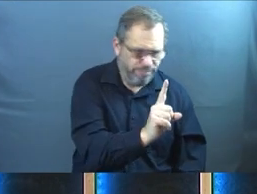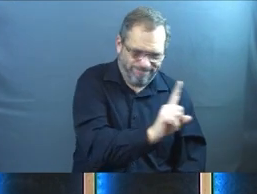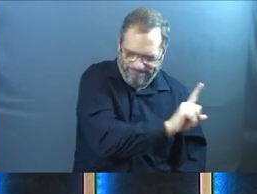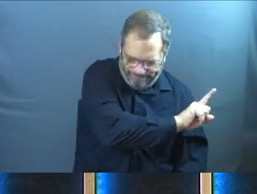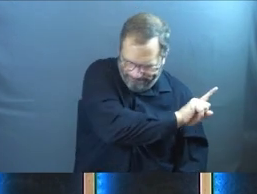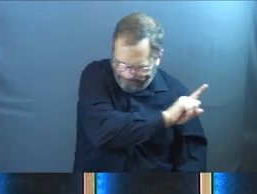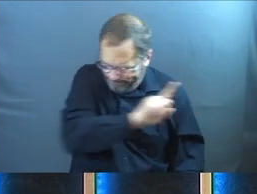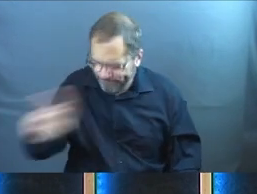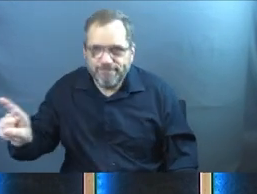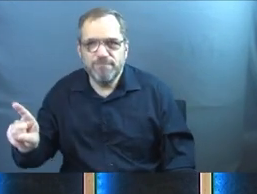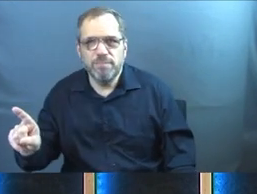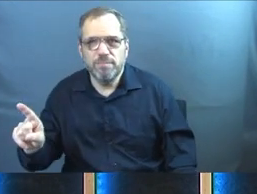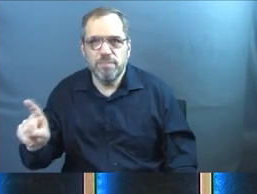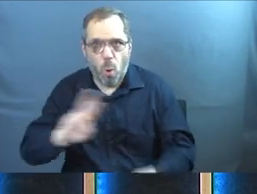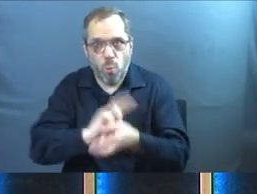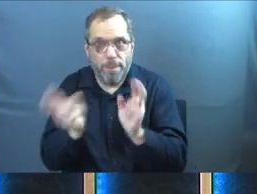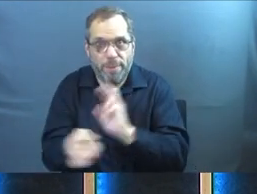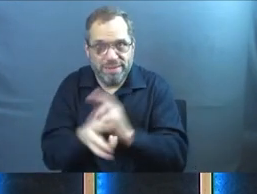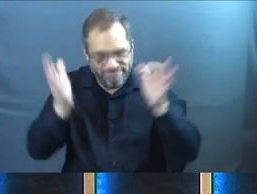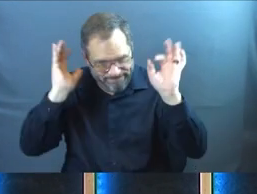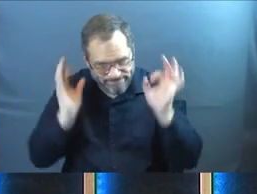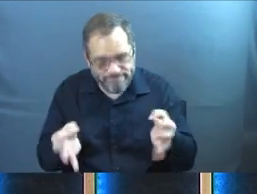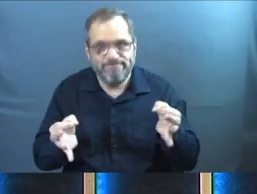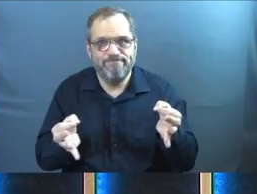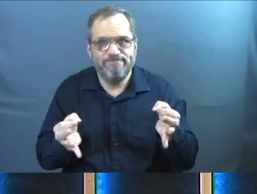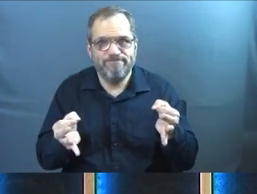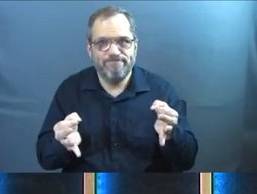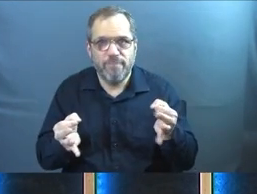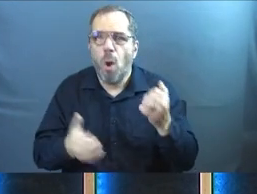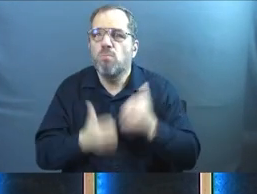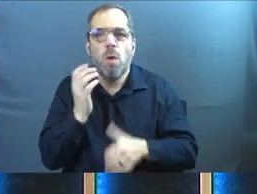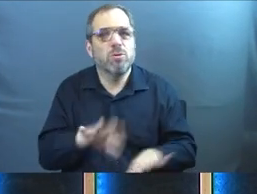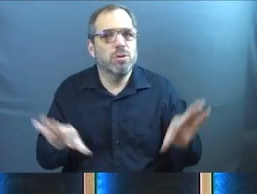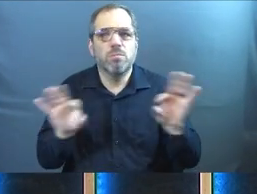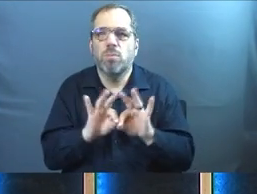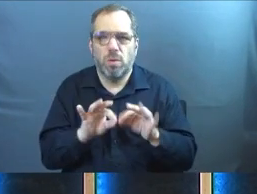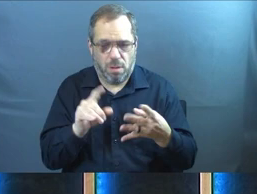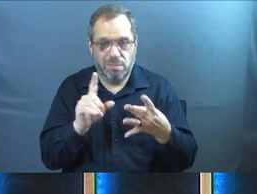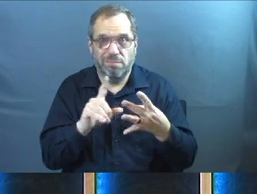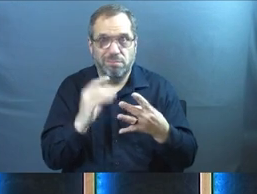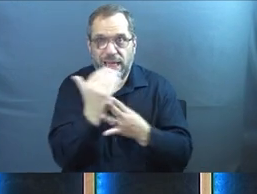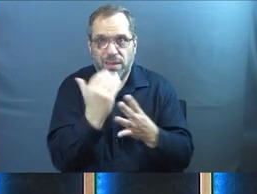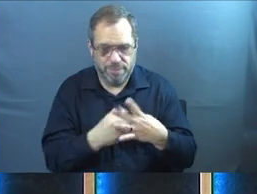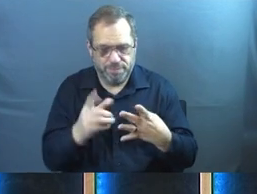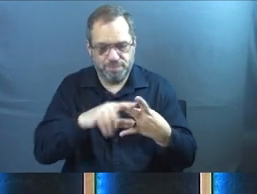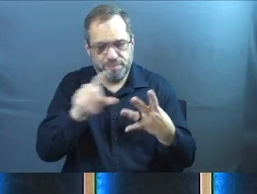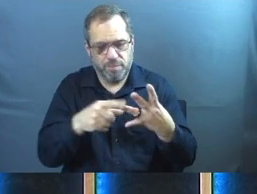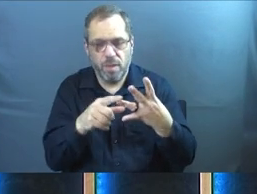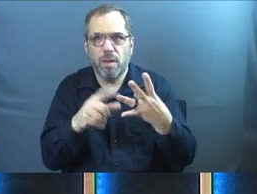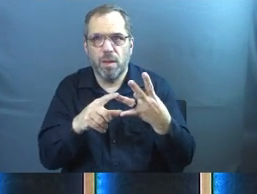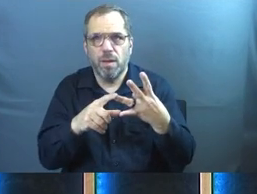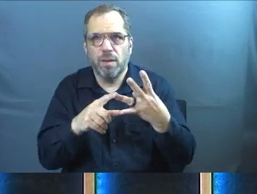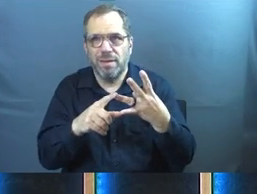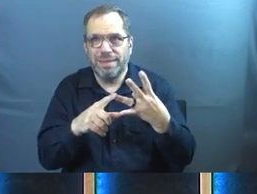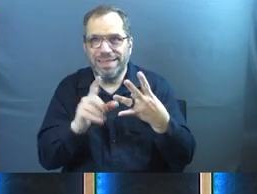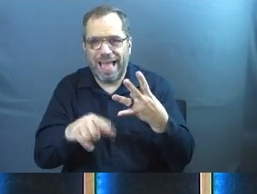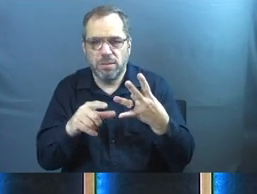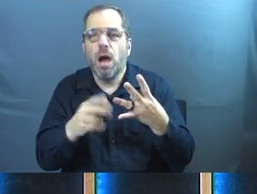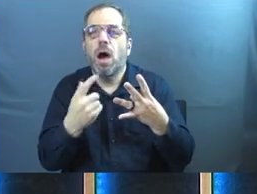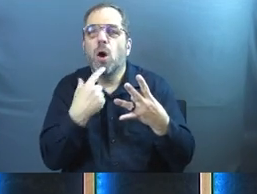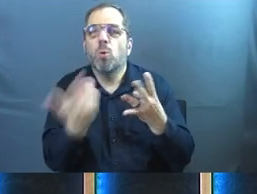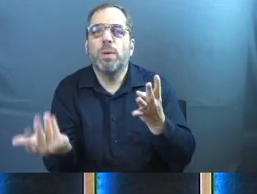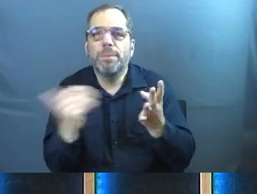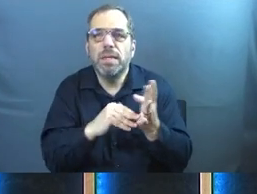toward God. Make a decision. It's the most important thing on that list. Next is the practical.